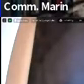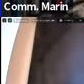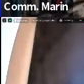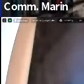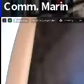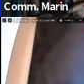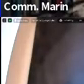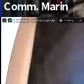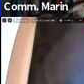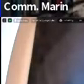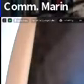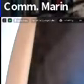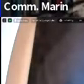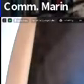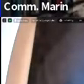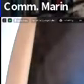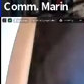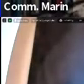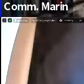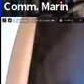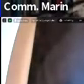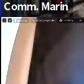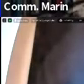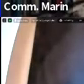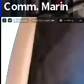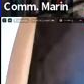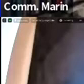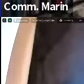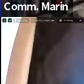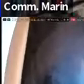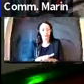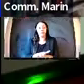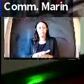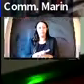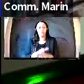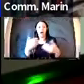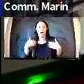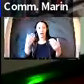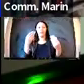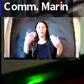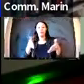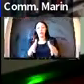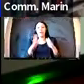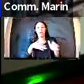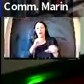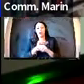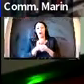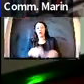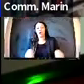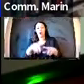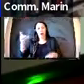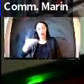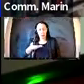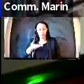families. We believe that projects like this should come with credible commitments to prevailing wage jobs for building service workers and local hire. I'm pleased to